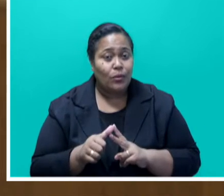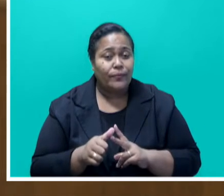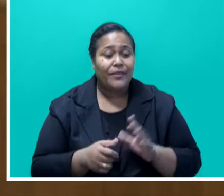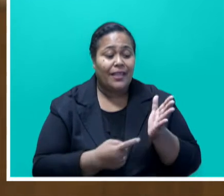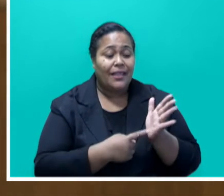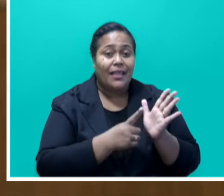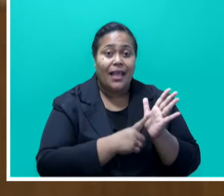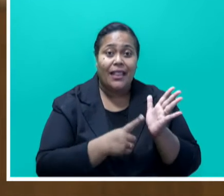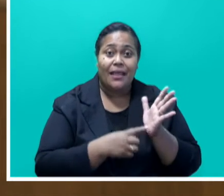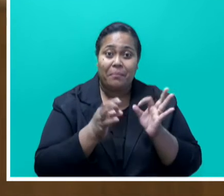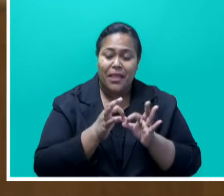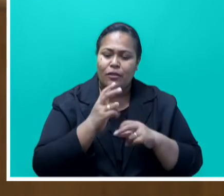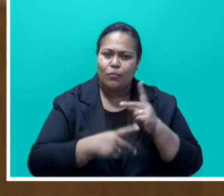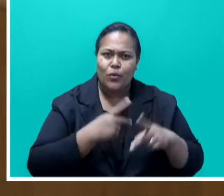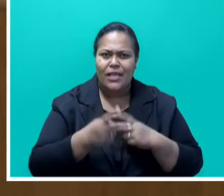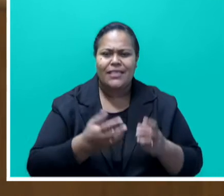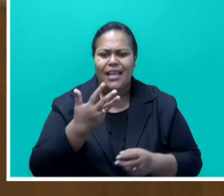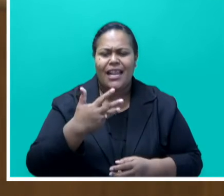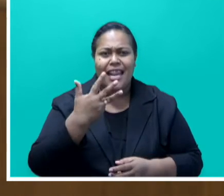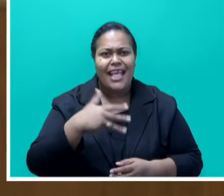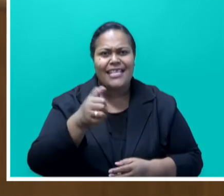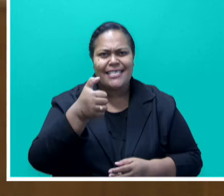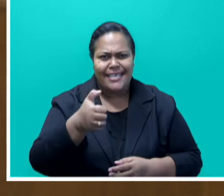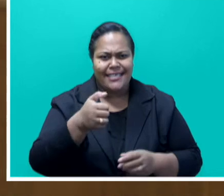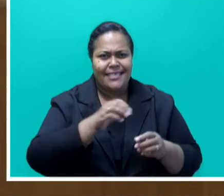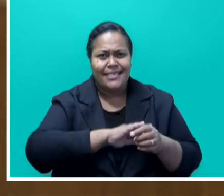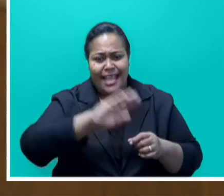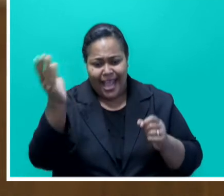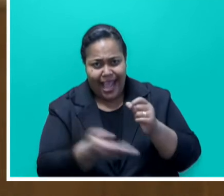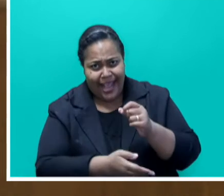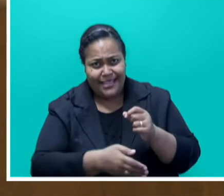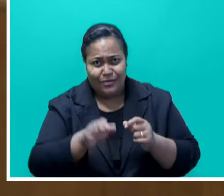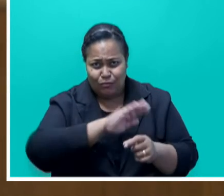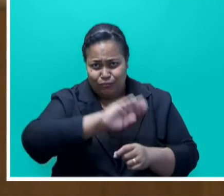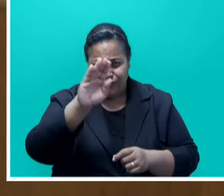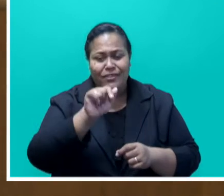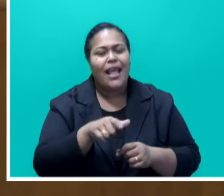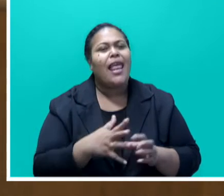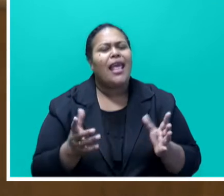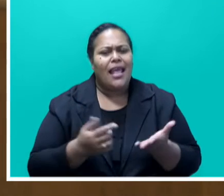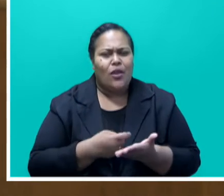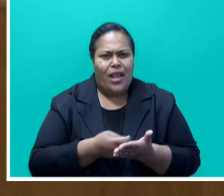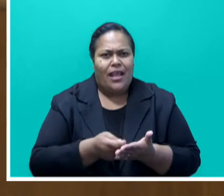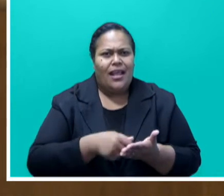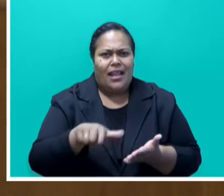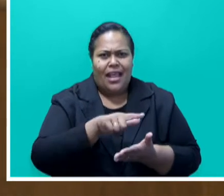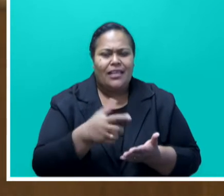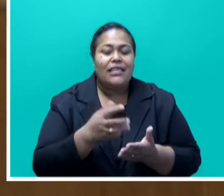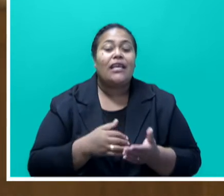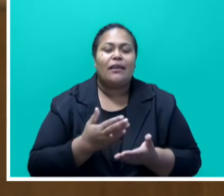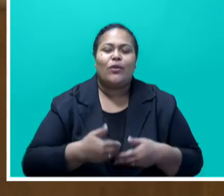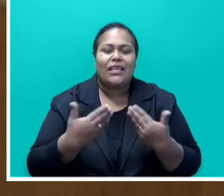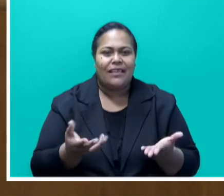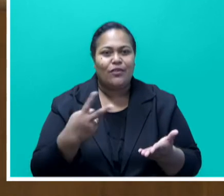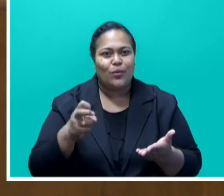currently processing 96 cane leases that will be issued in 2021 and will also qualify to be assisted